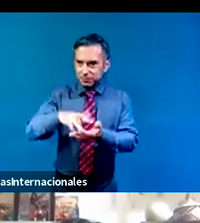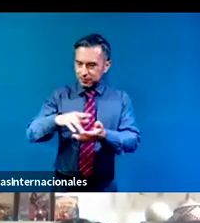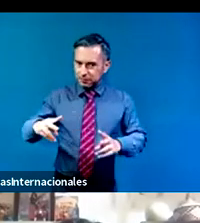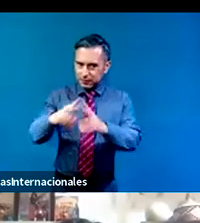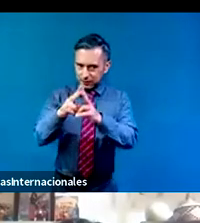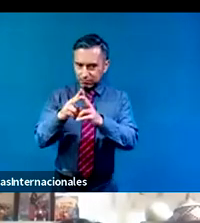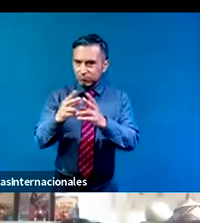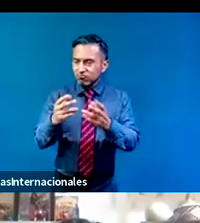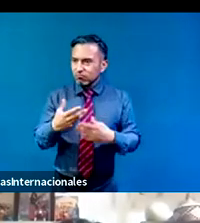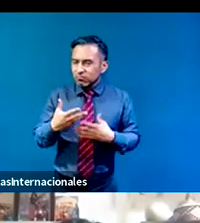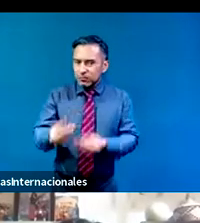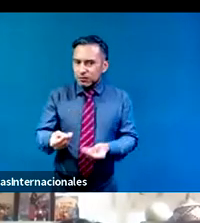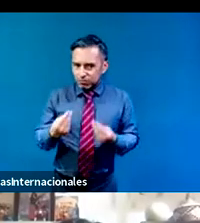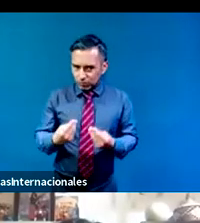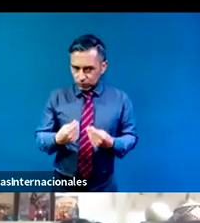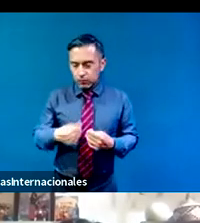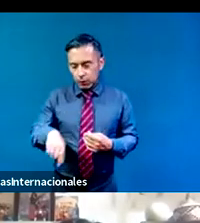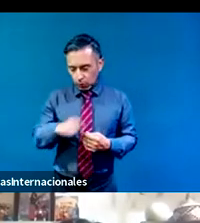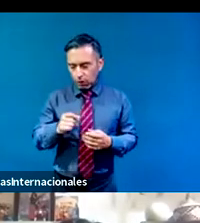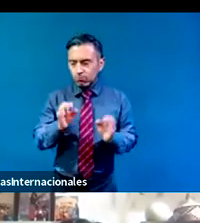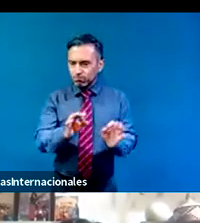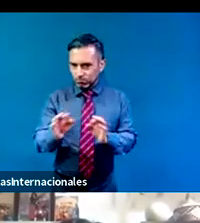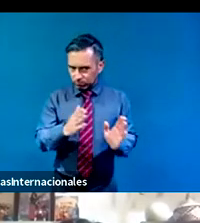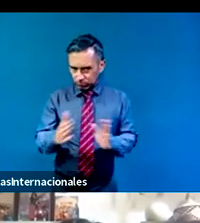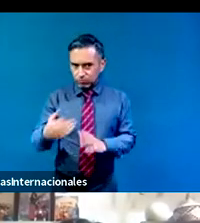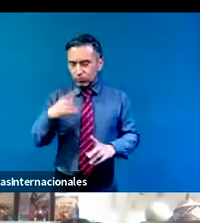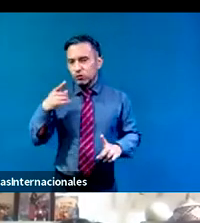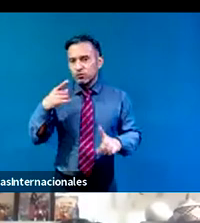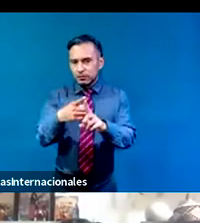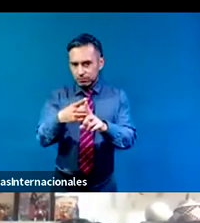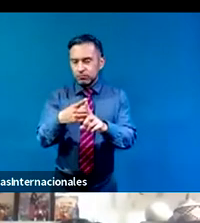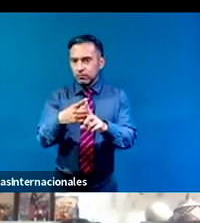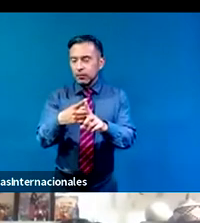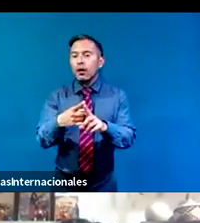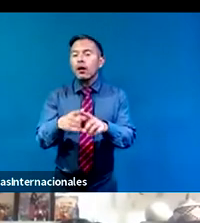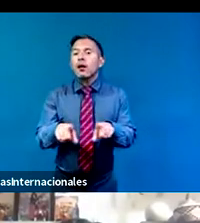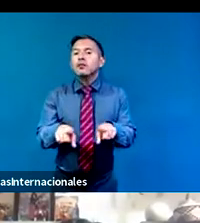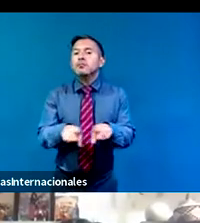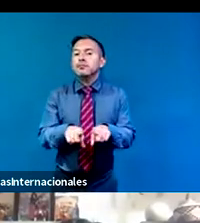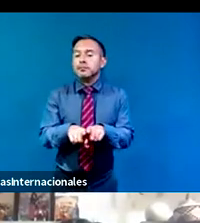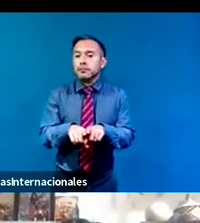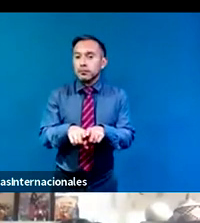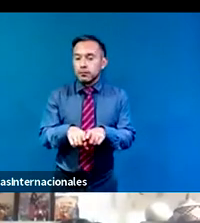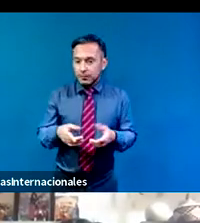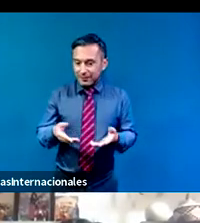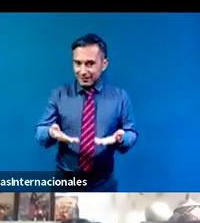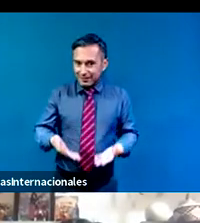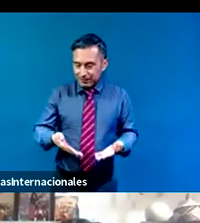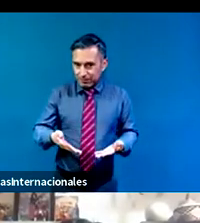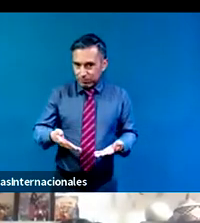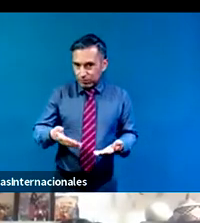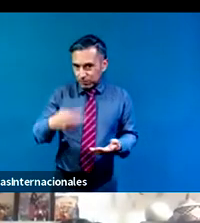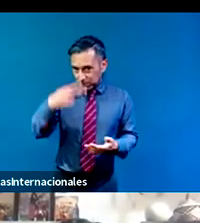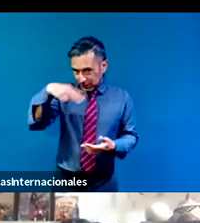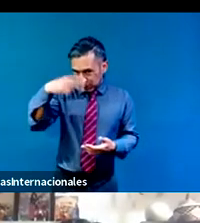take the same approach to the Mexico City Forum to ensure that participation is as open as